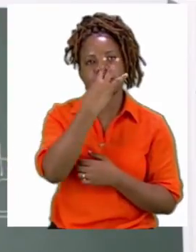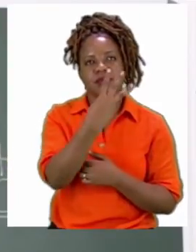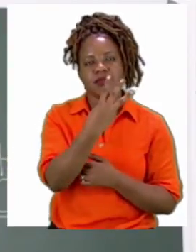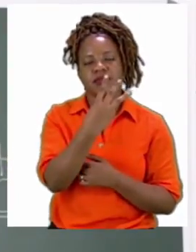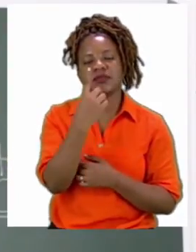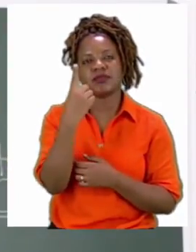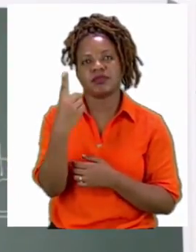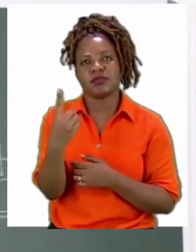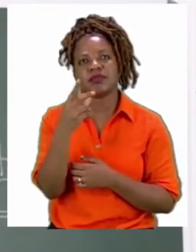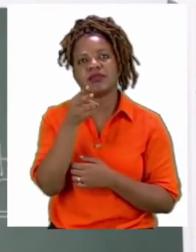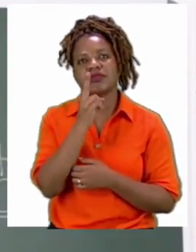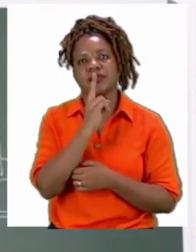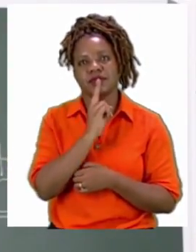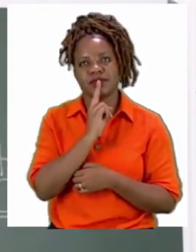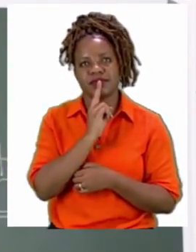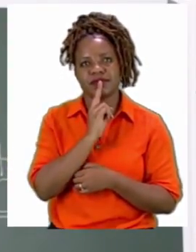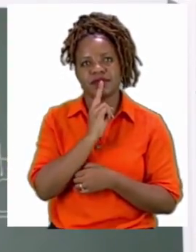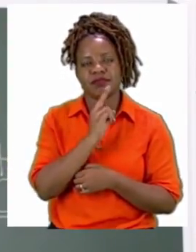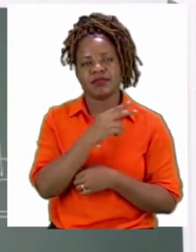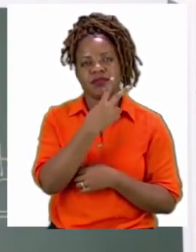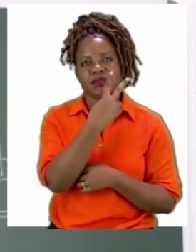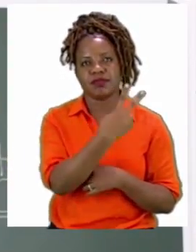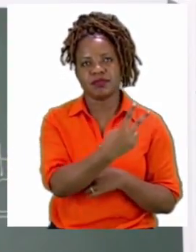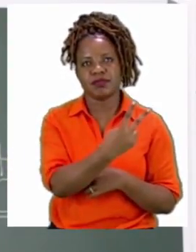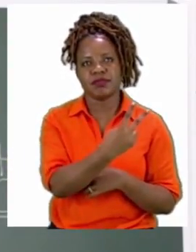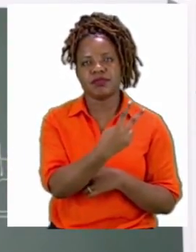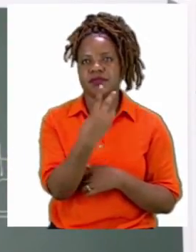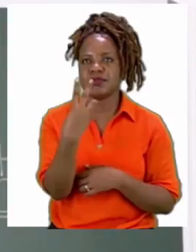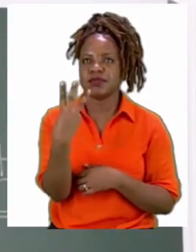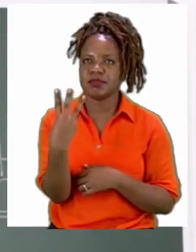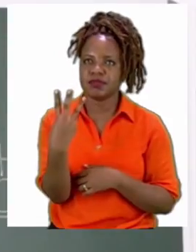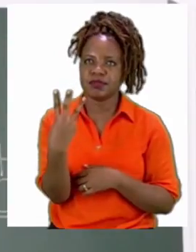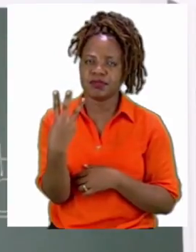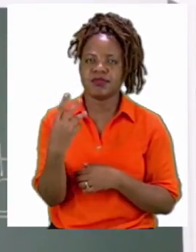54 minus 31 equals